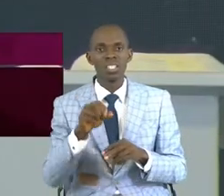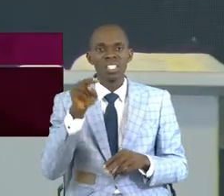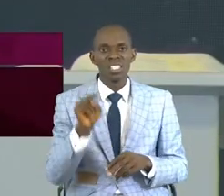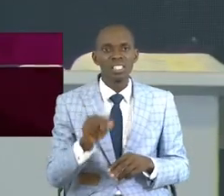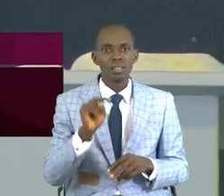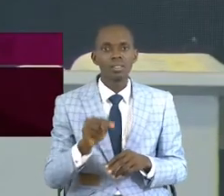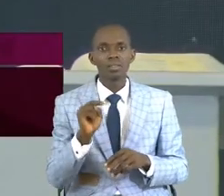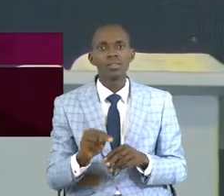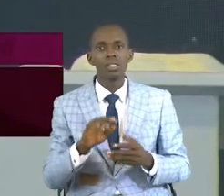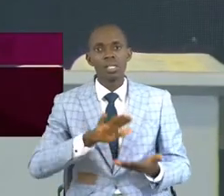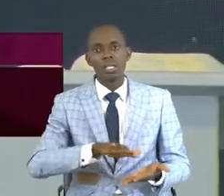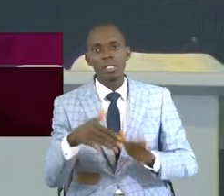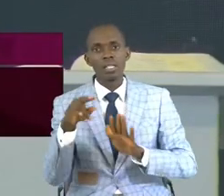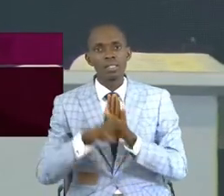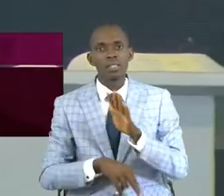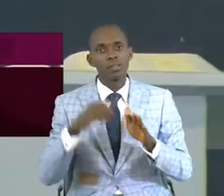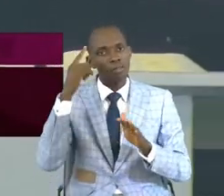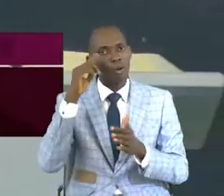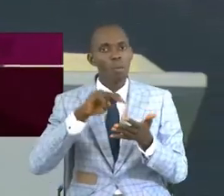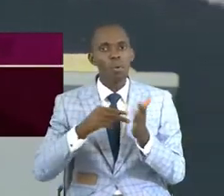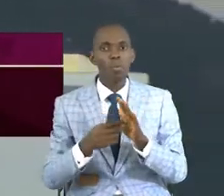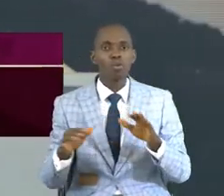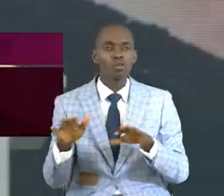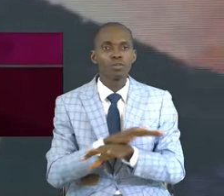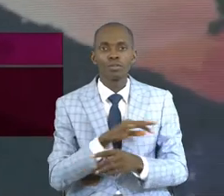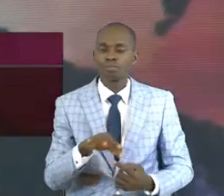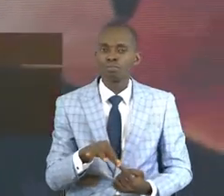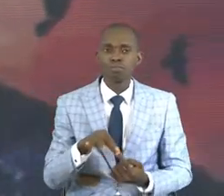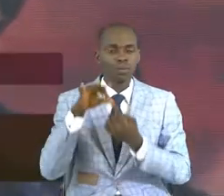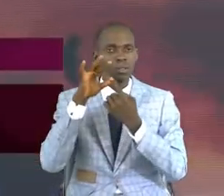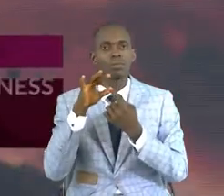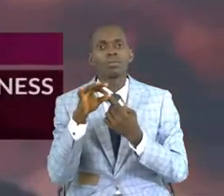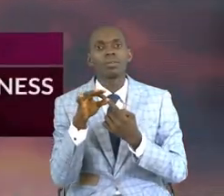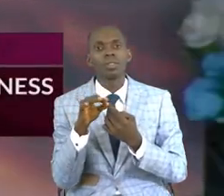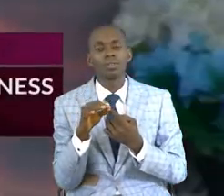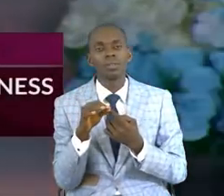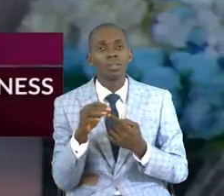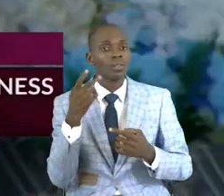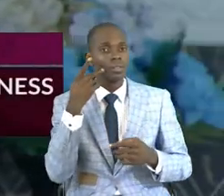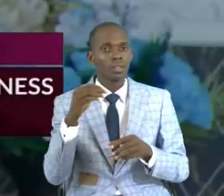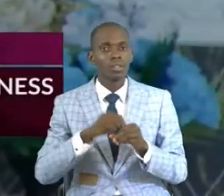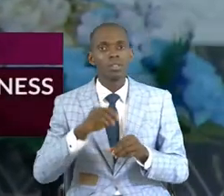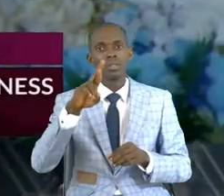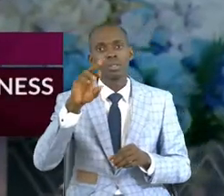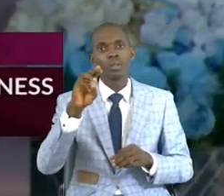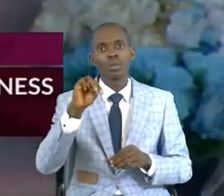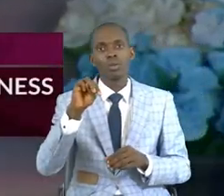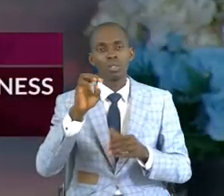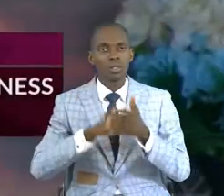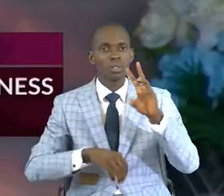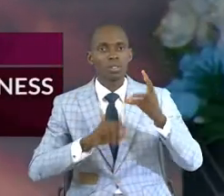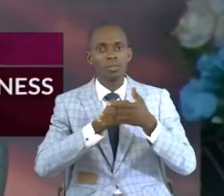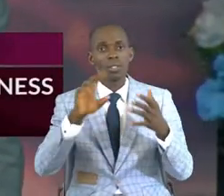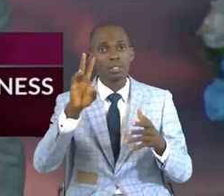purposeful uniqueness. We're looking at Romans chapter 6. I'm reading from verse 7. He that is